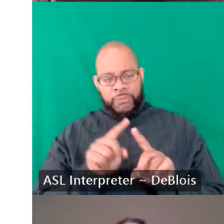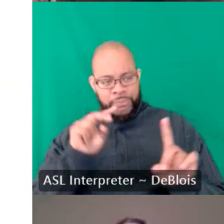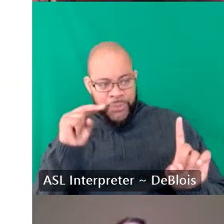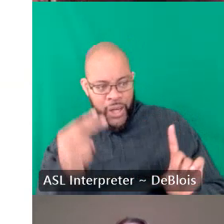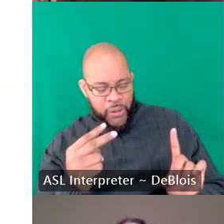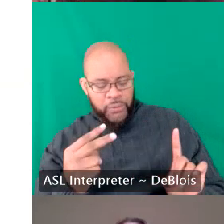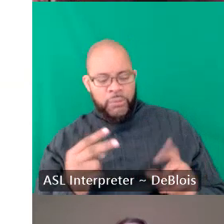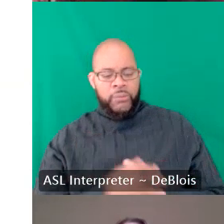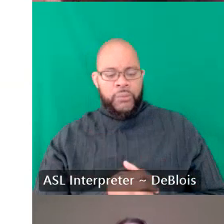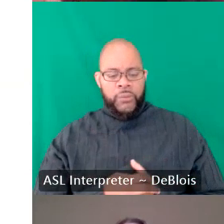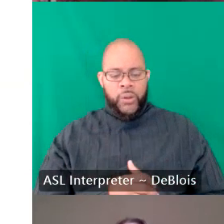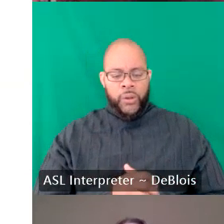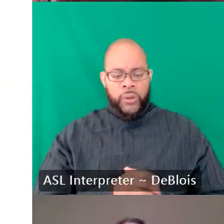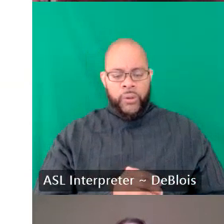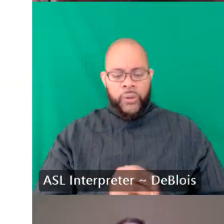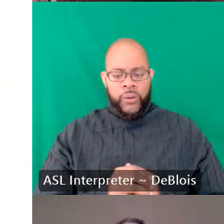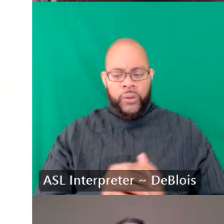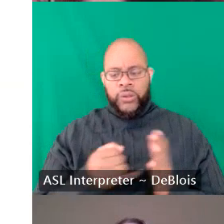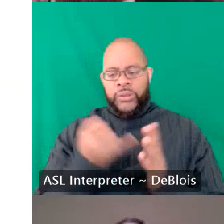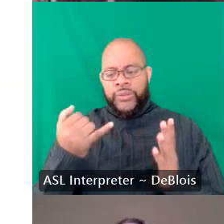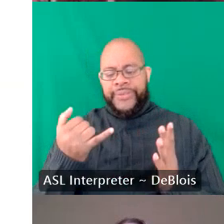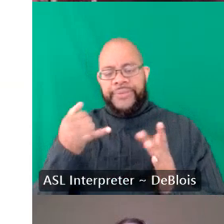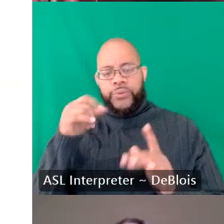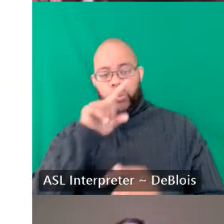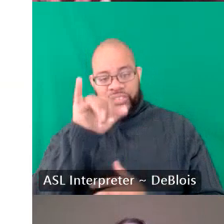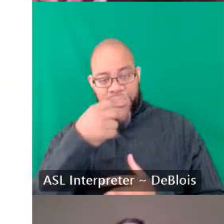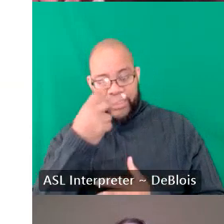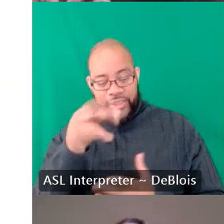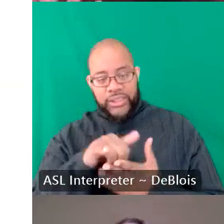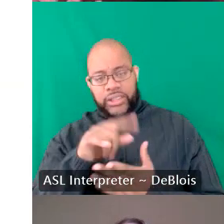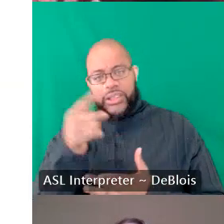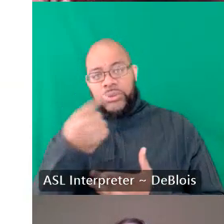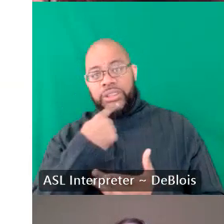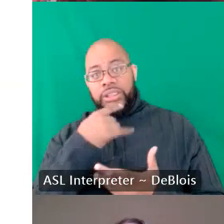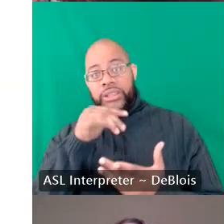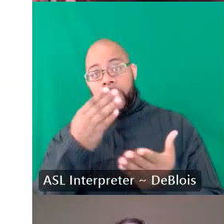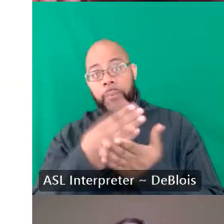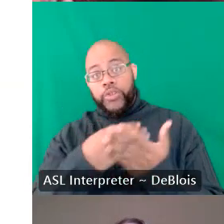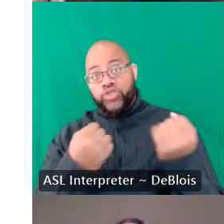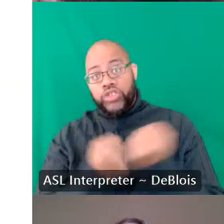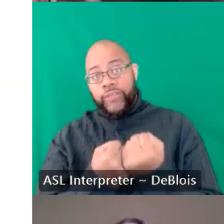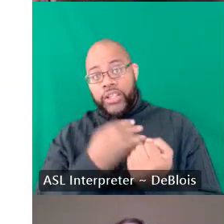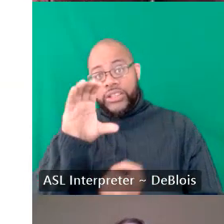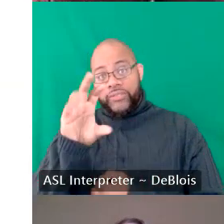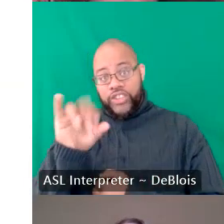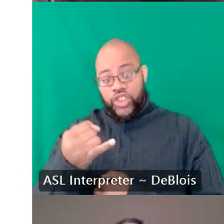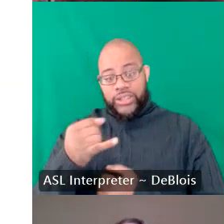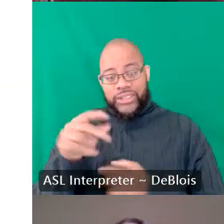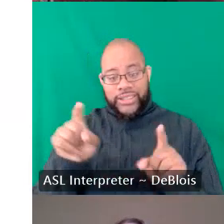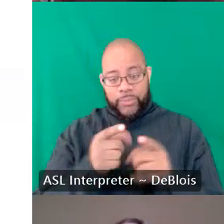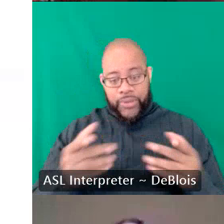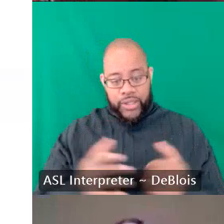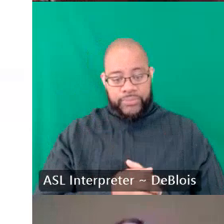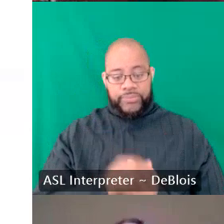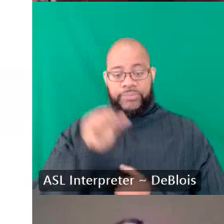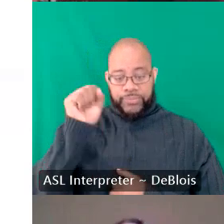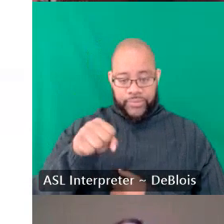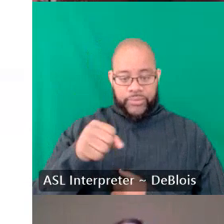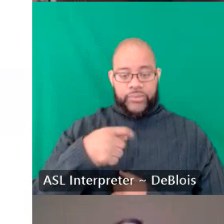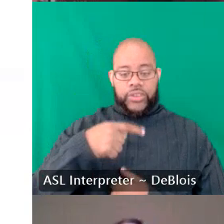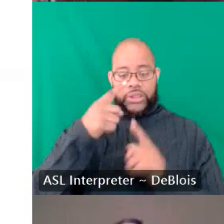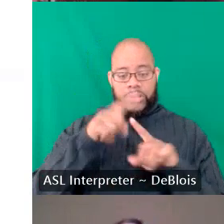do that. And just to hit the question in the chat, someone had asked if budget justifications and CBJs are the same thing. Yep,